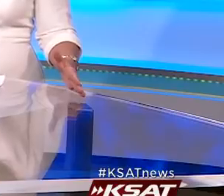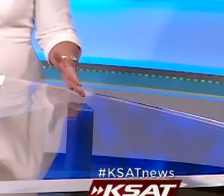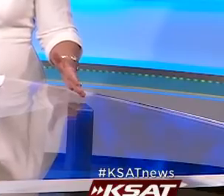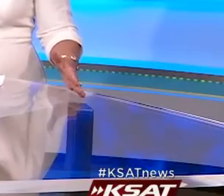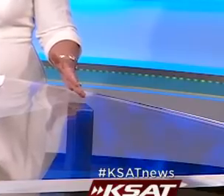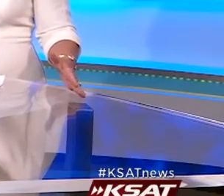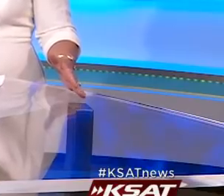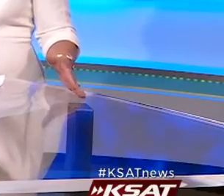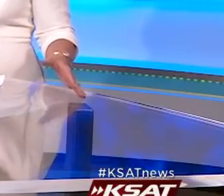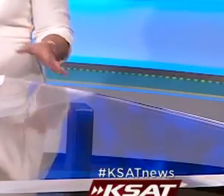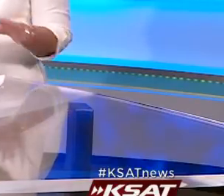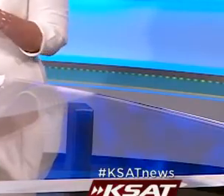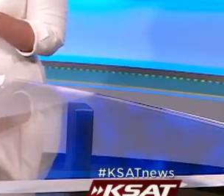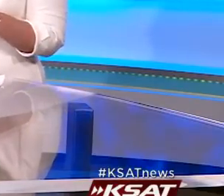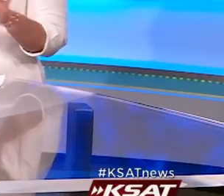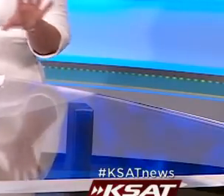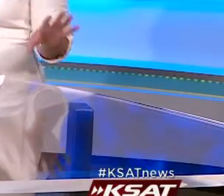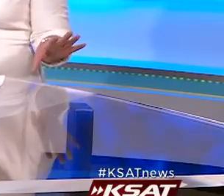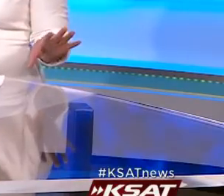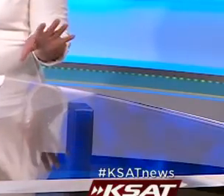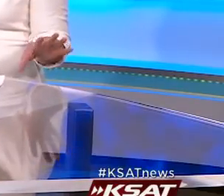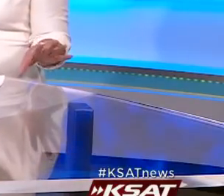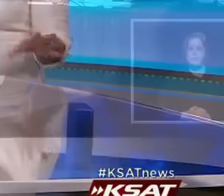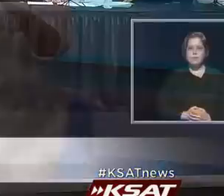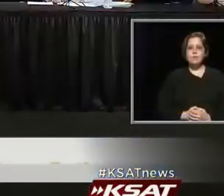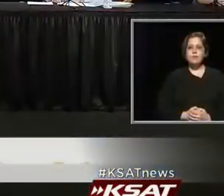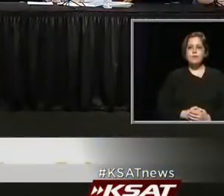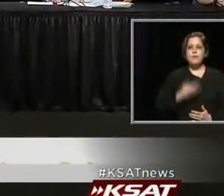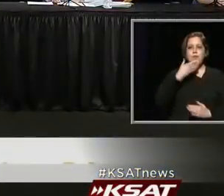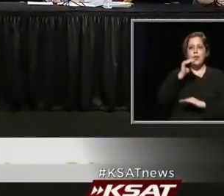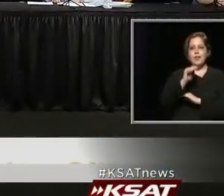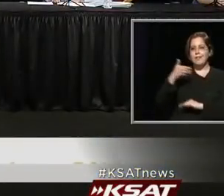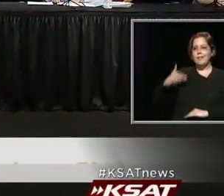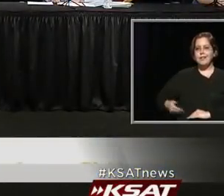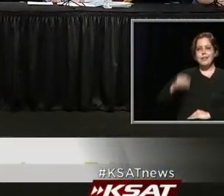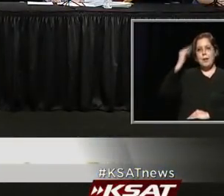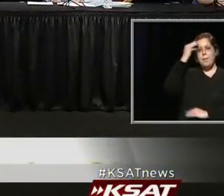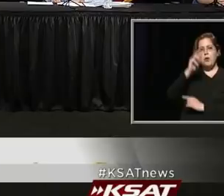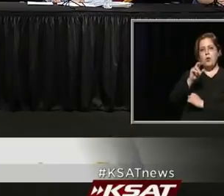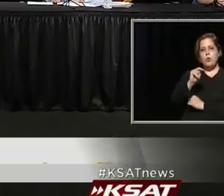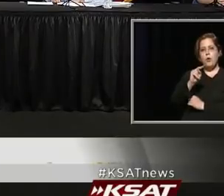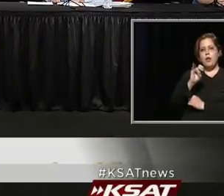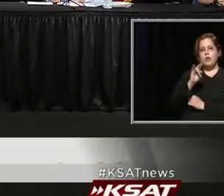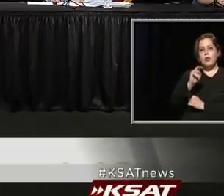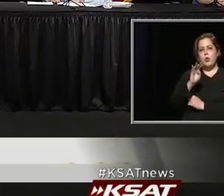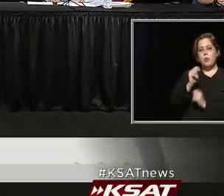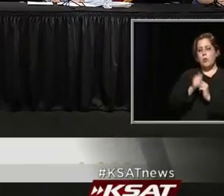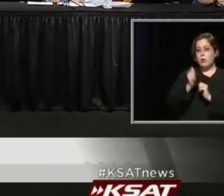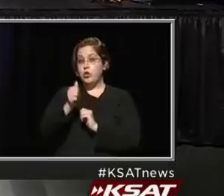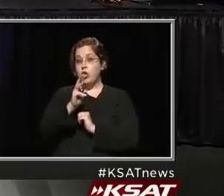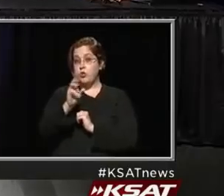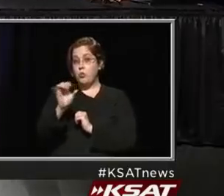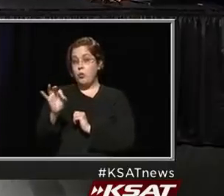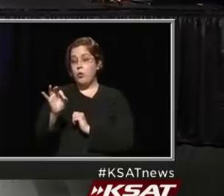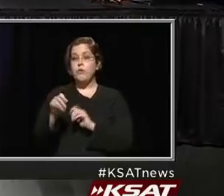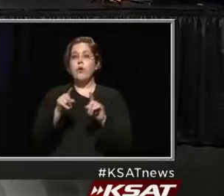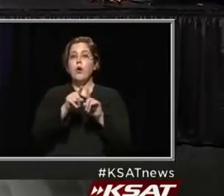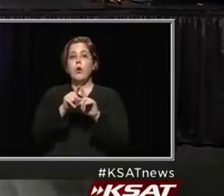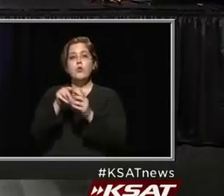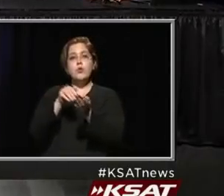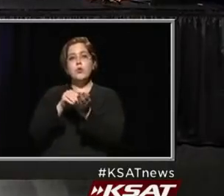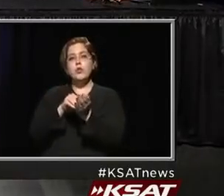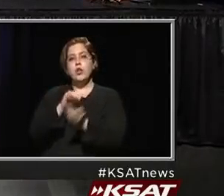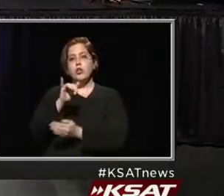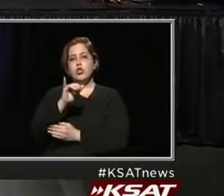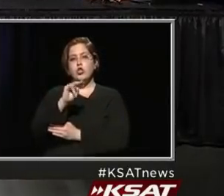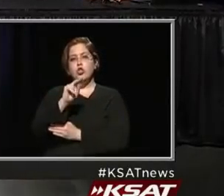have seen earlier today on our website, those two were separated out at the request of the state. Let's listen in to the mayor and the county judge. Along with Dr.